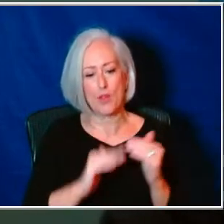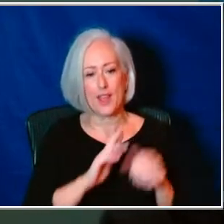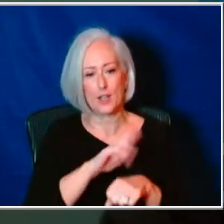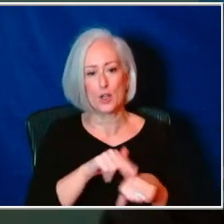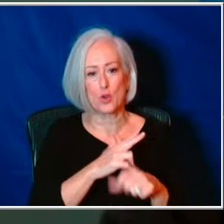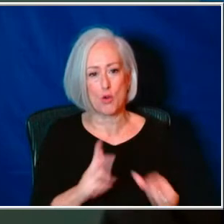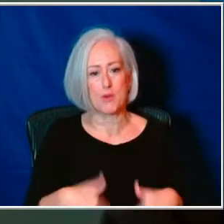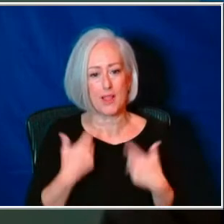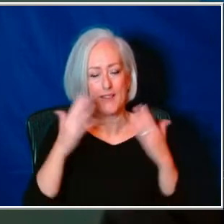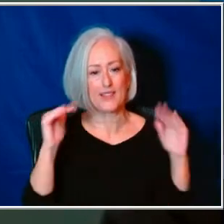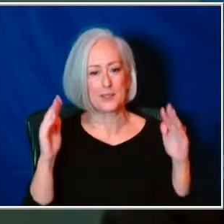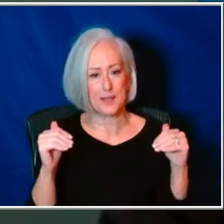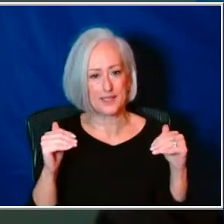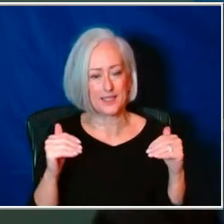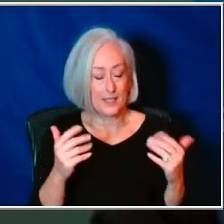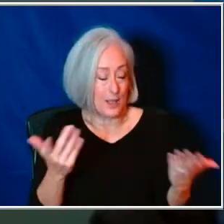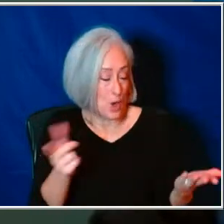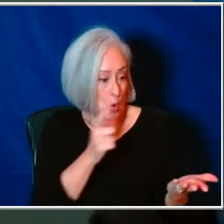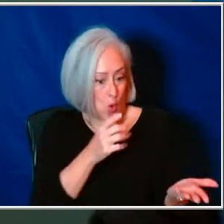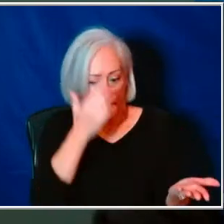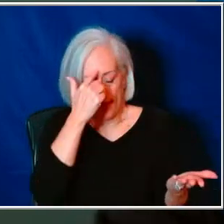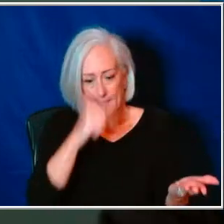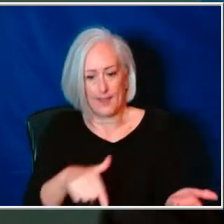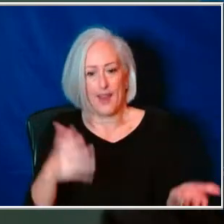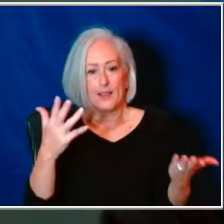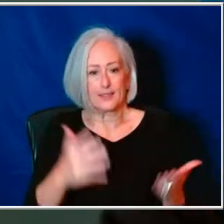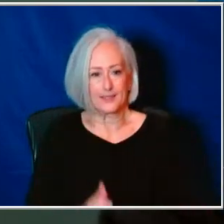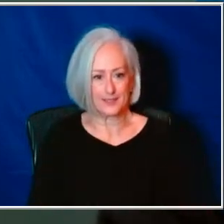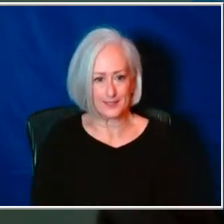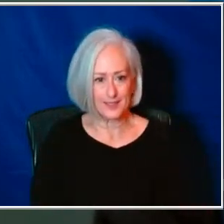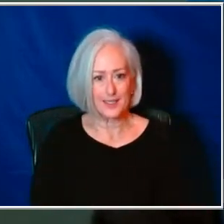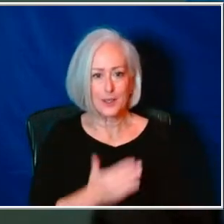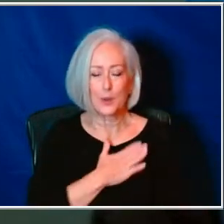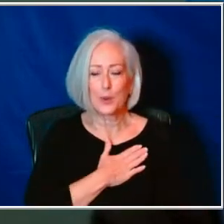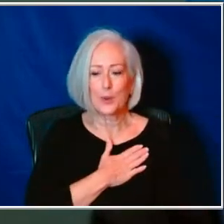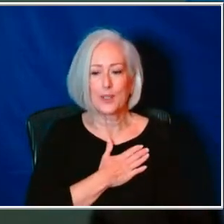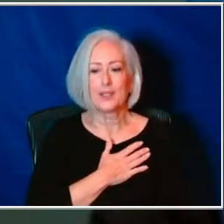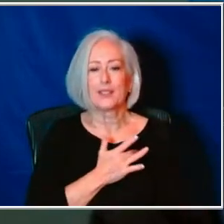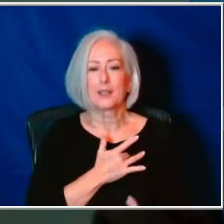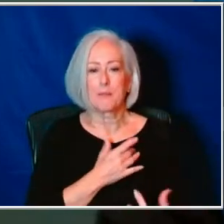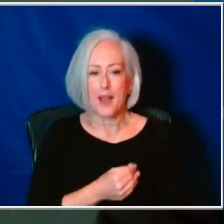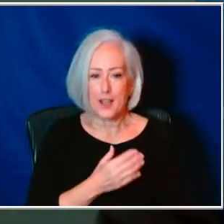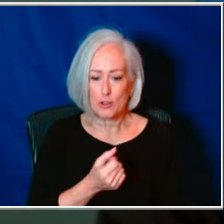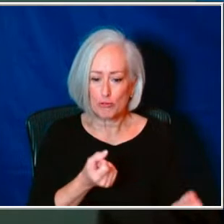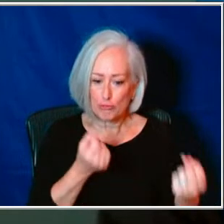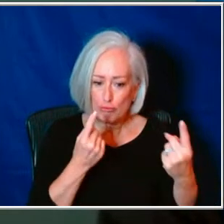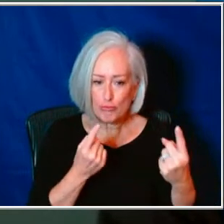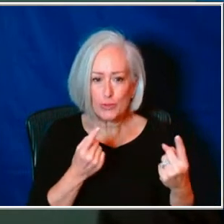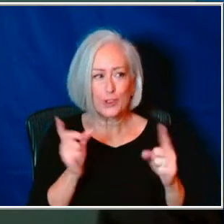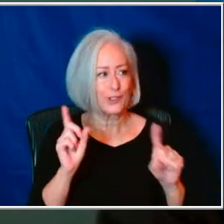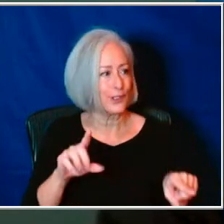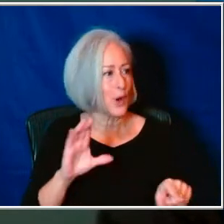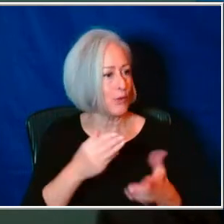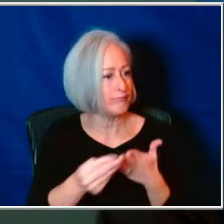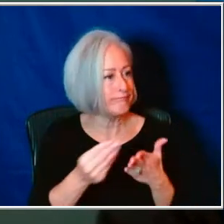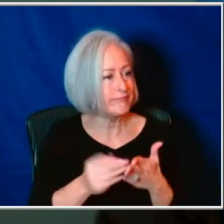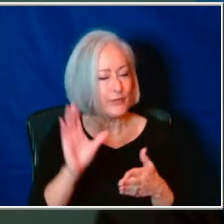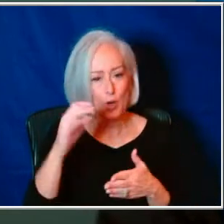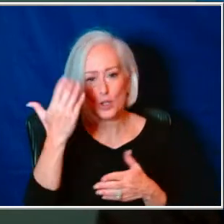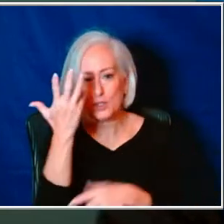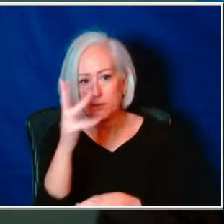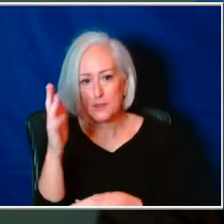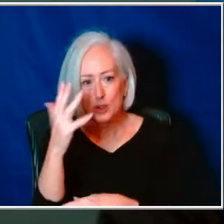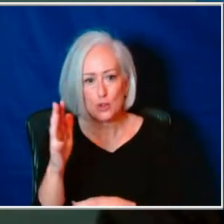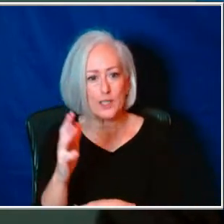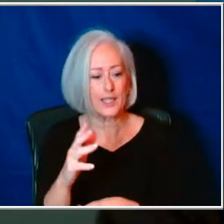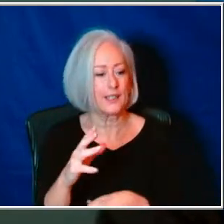the ability to get up and do things and get back to the pumpkin patch and Christmas tree shopping and going outside and walking with back pain